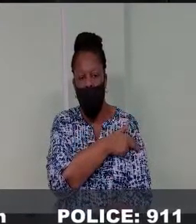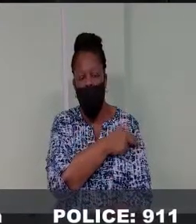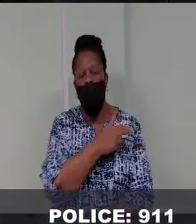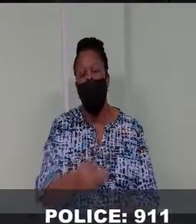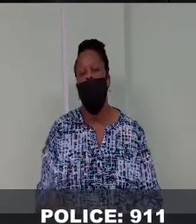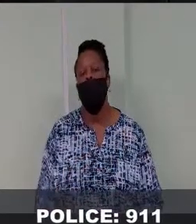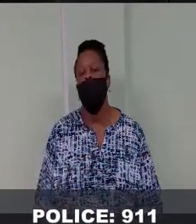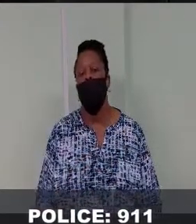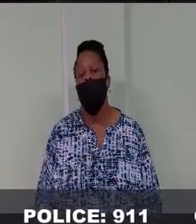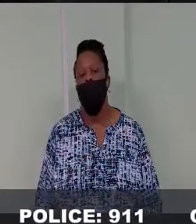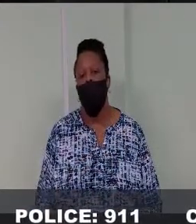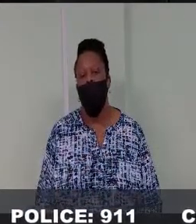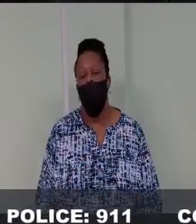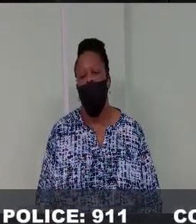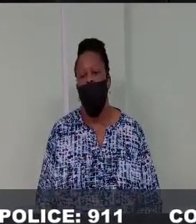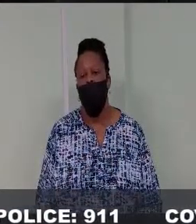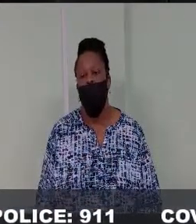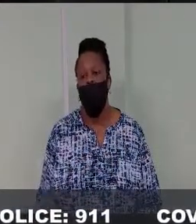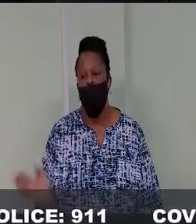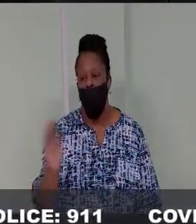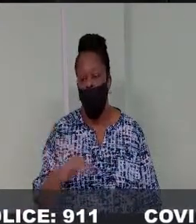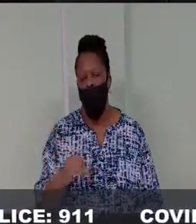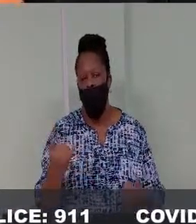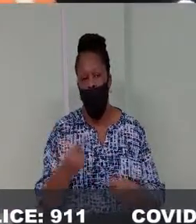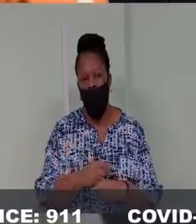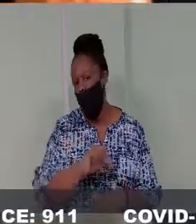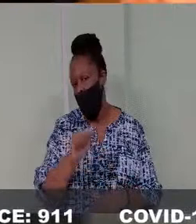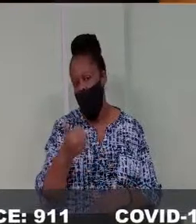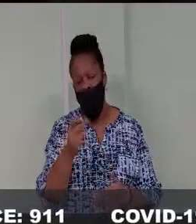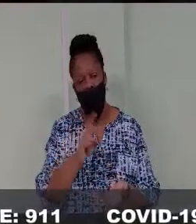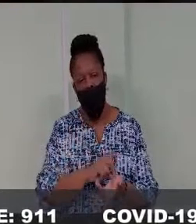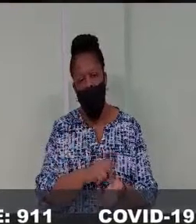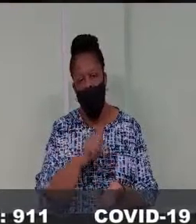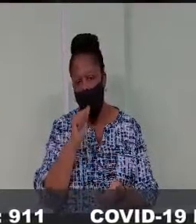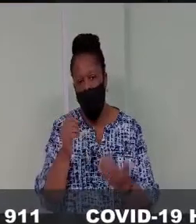Operations Center Situation Report. Dr. Wilkinson.